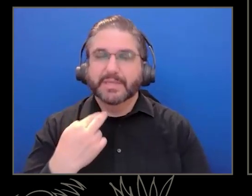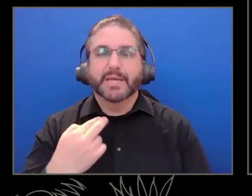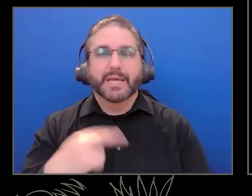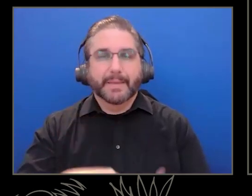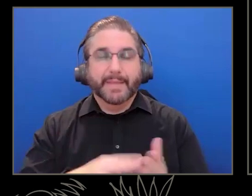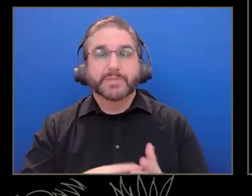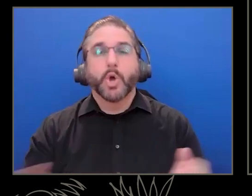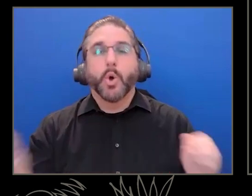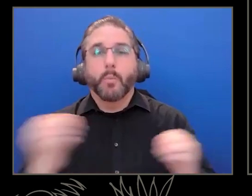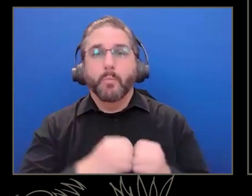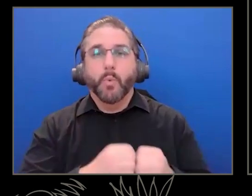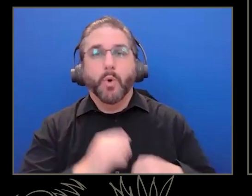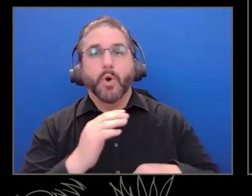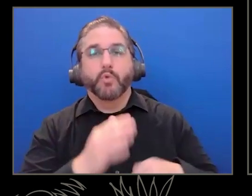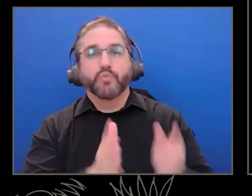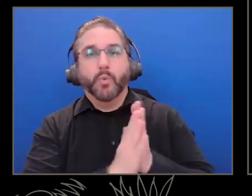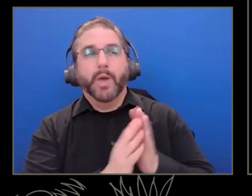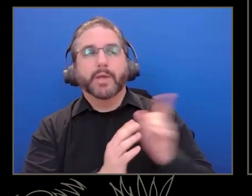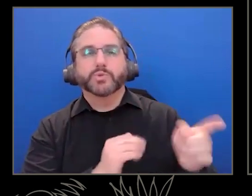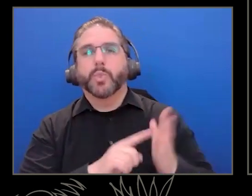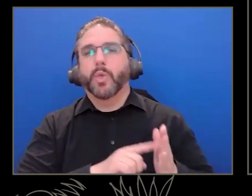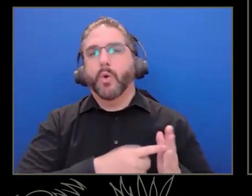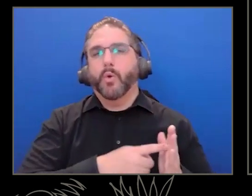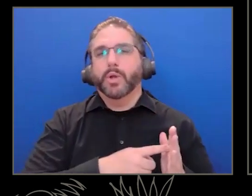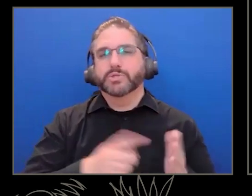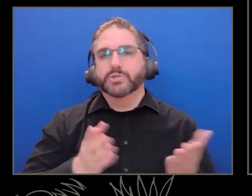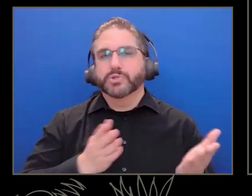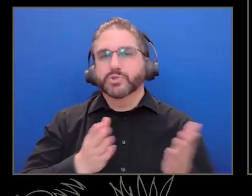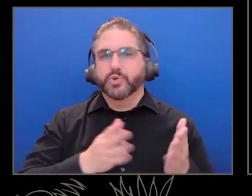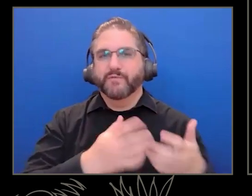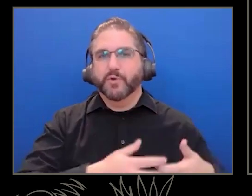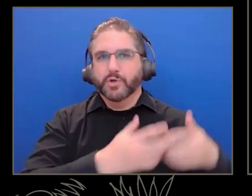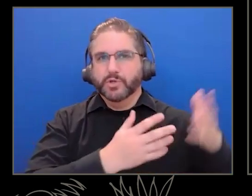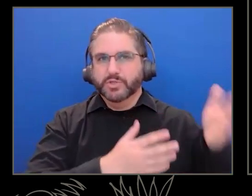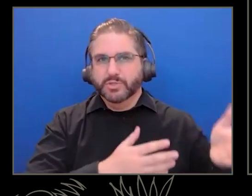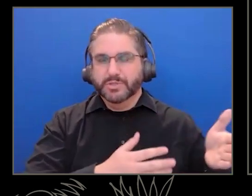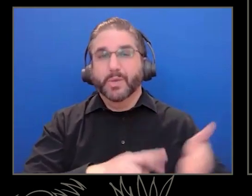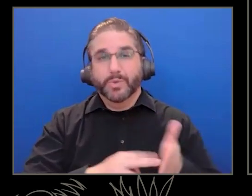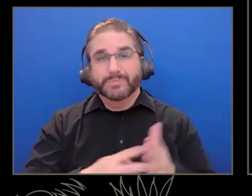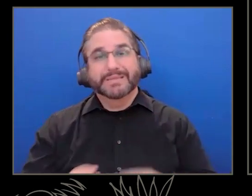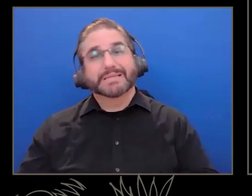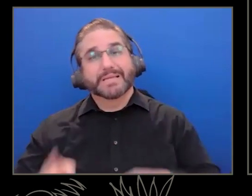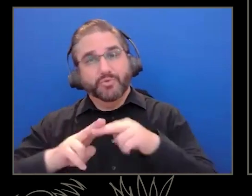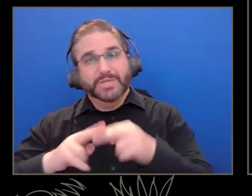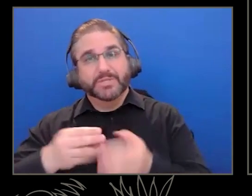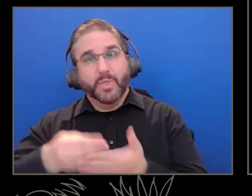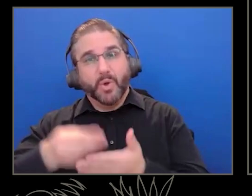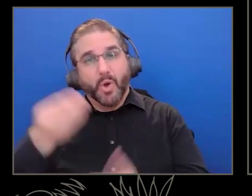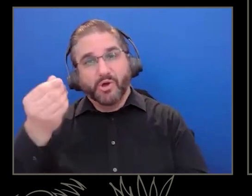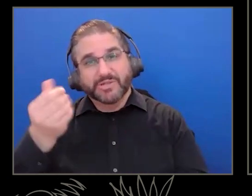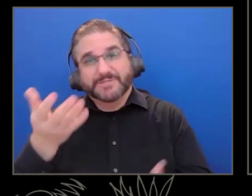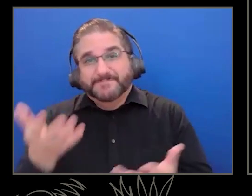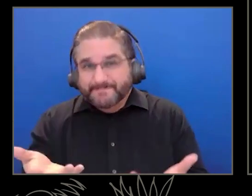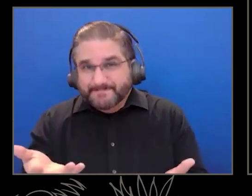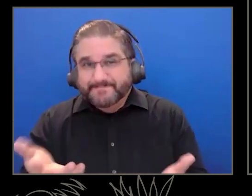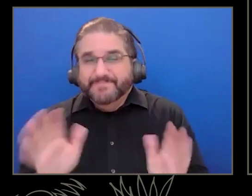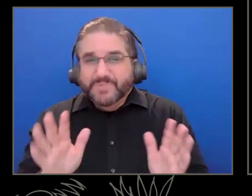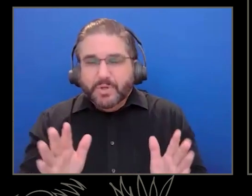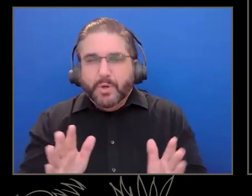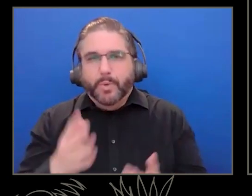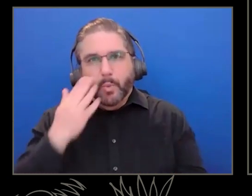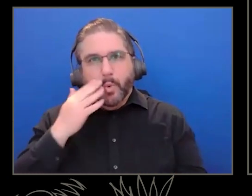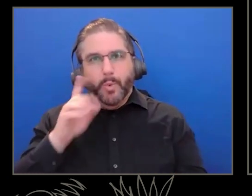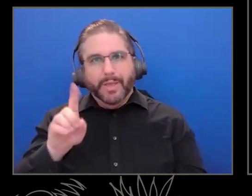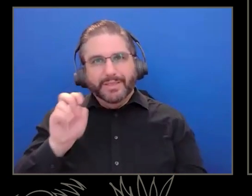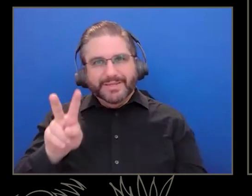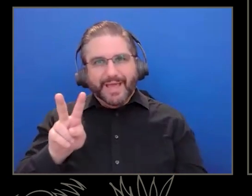your origin servers, potentially increasing your costs. It's just something that the developer is always trying to juggle